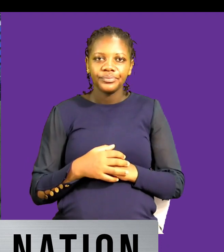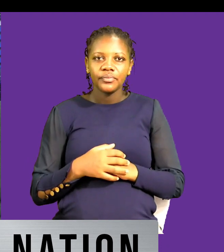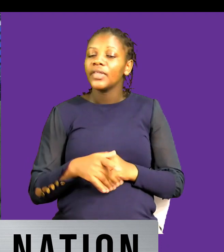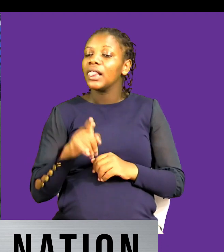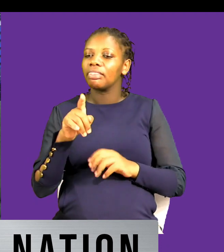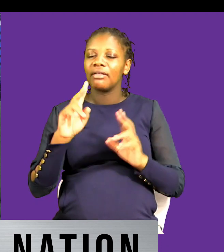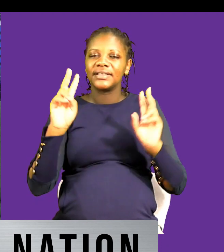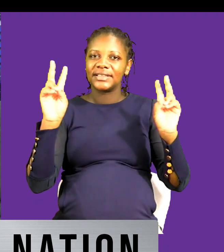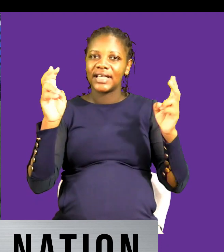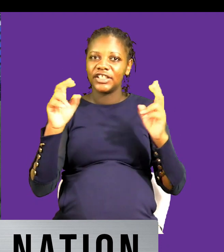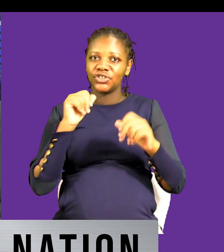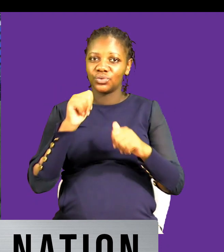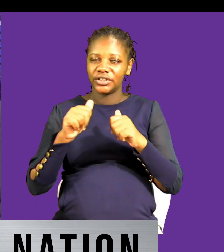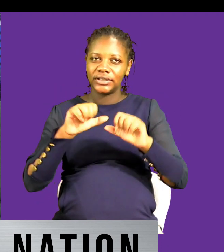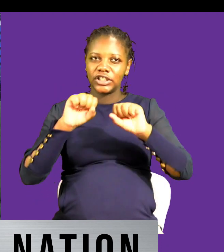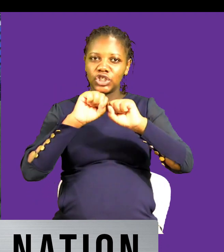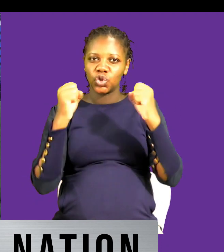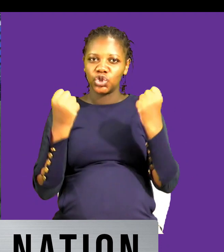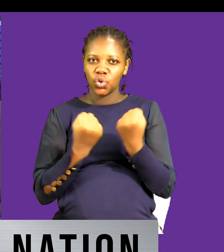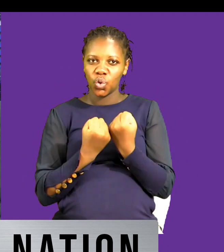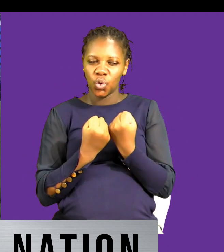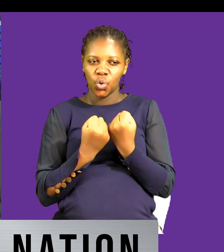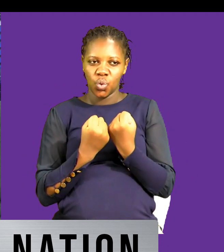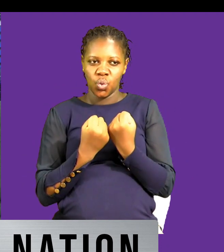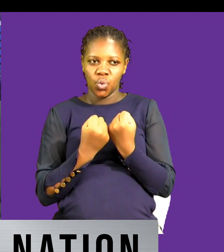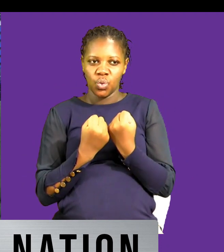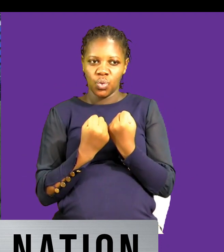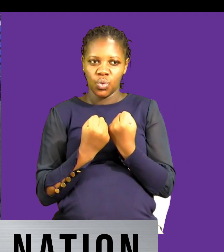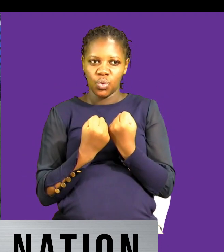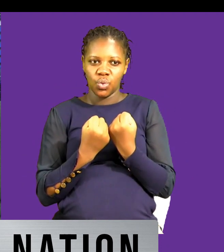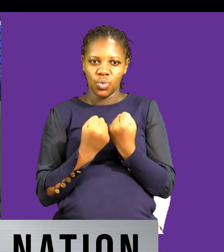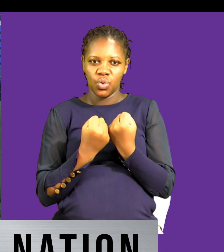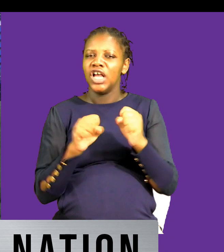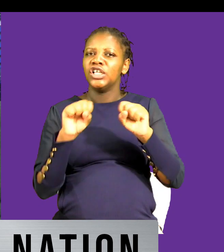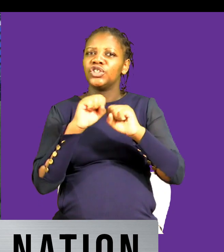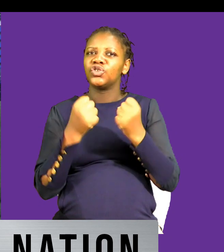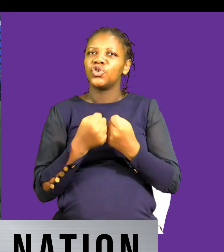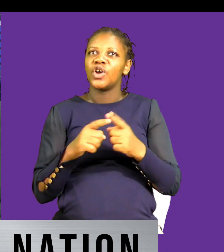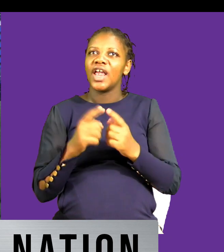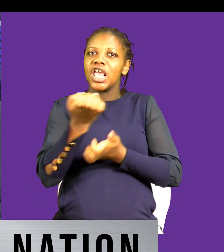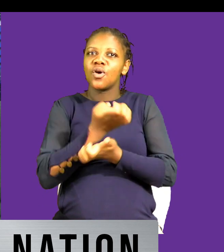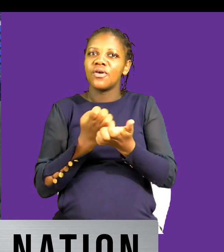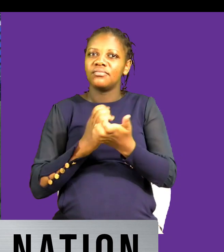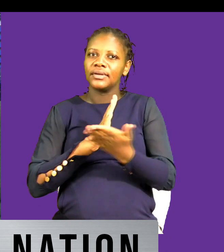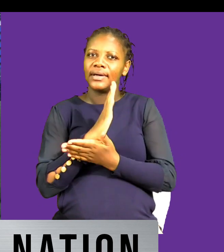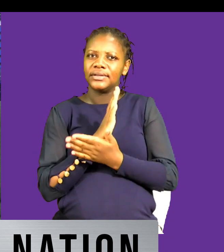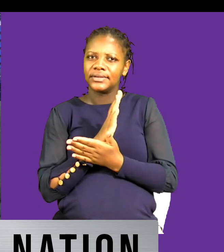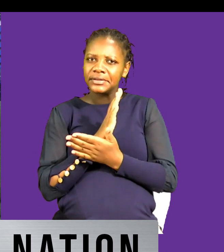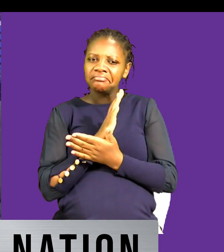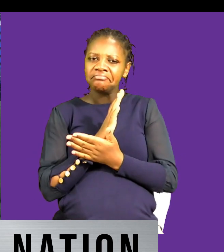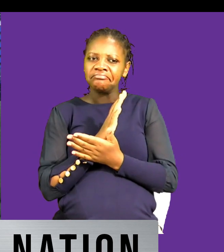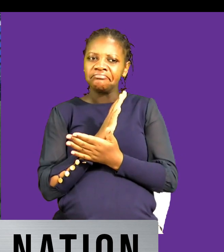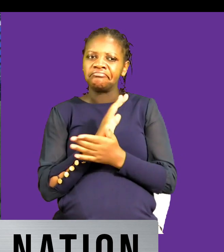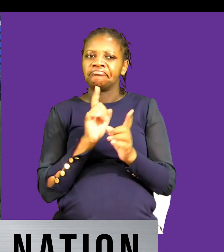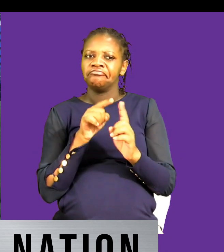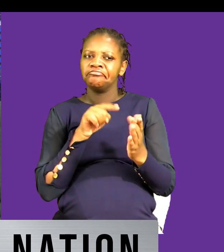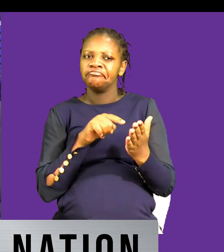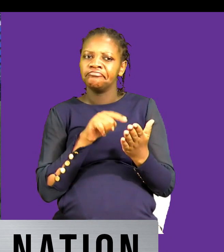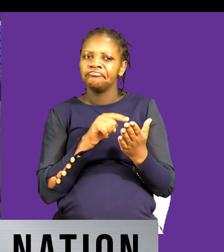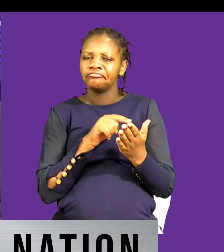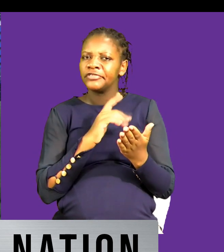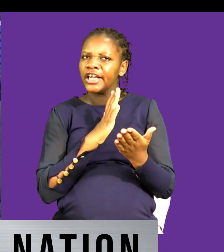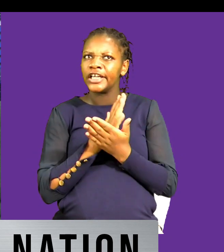that is social and it's called social and economic rights. And these social and economic rights are rights that were